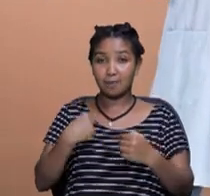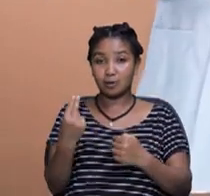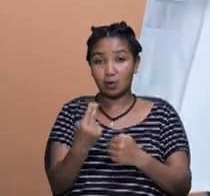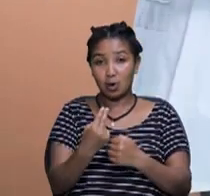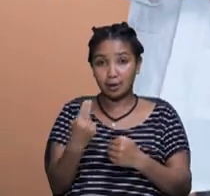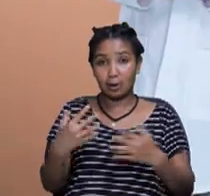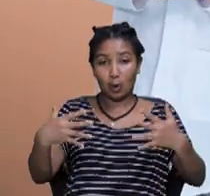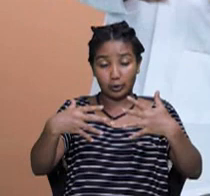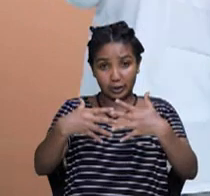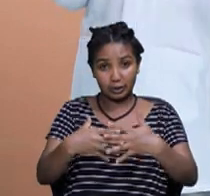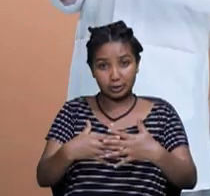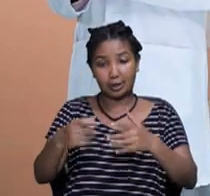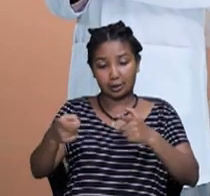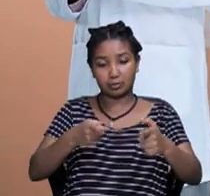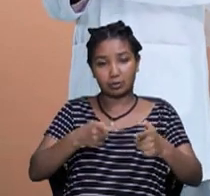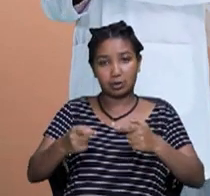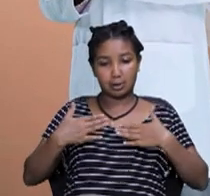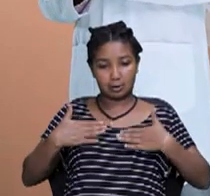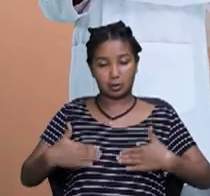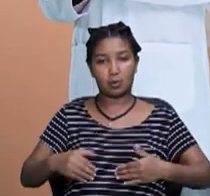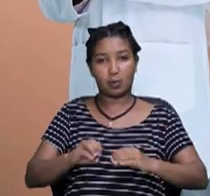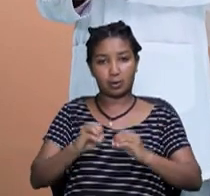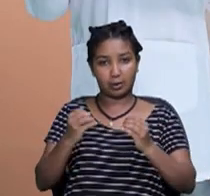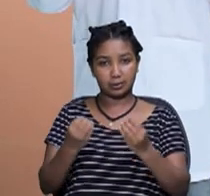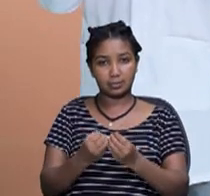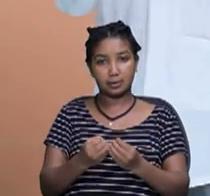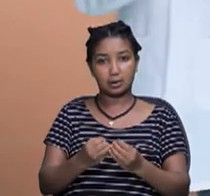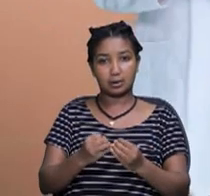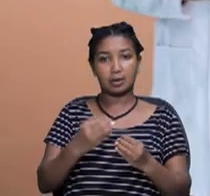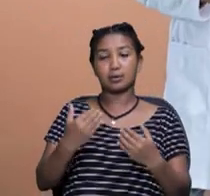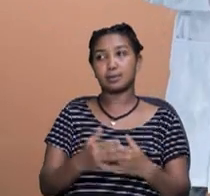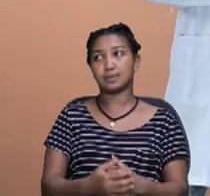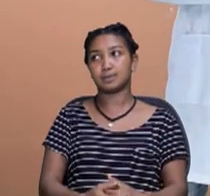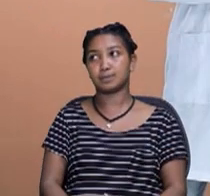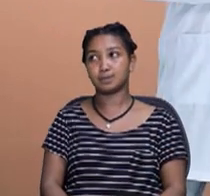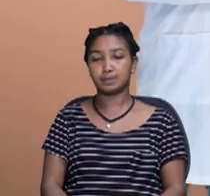role in coordination and control of the body organs. Let us sum up.